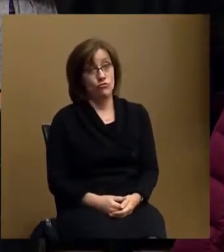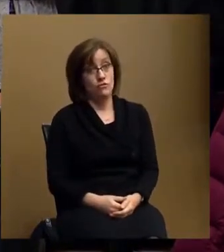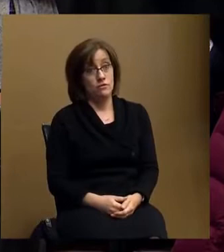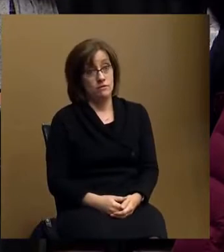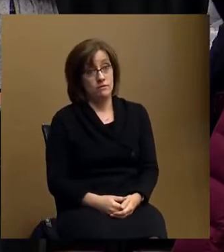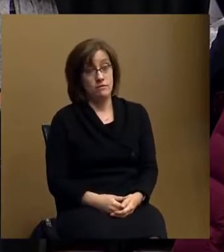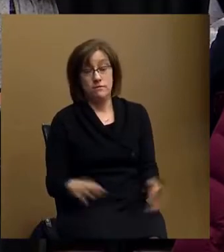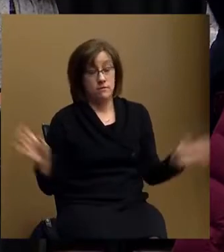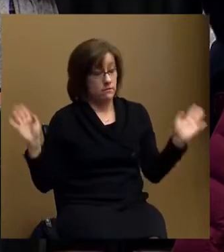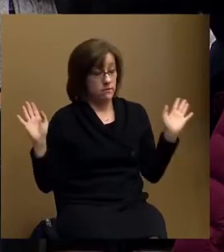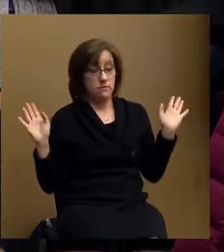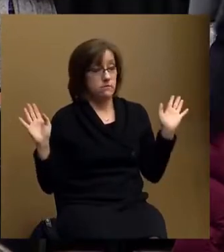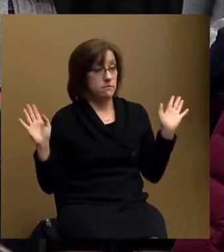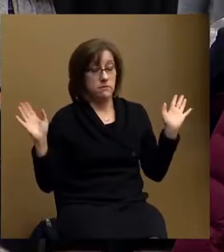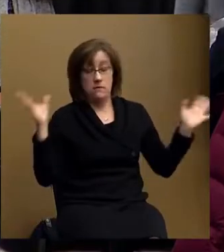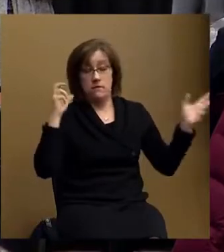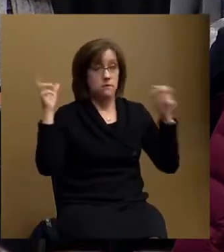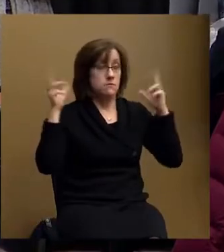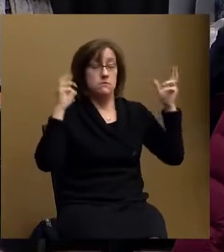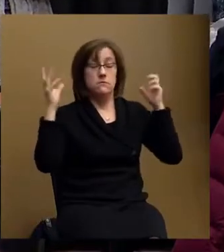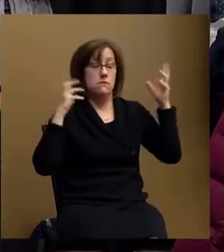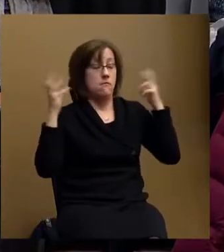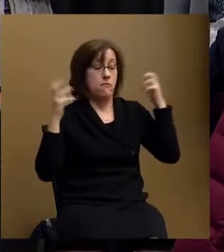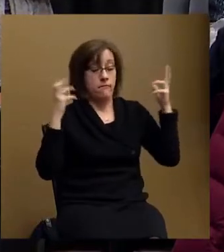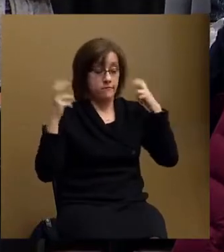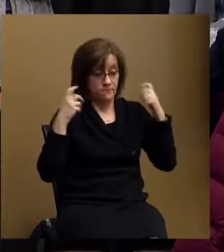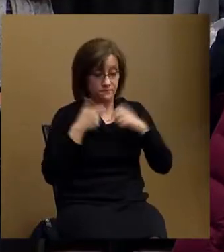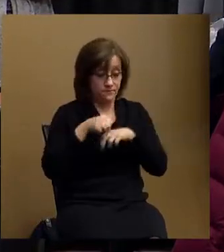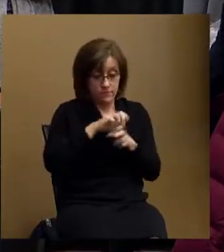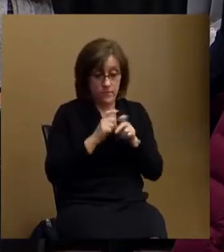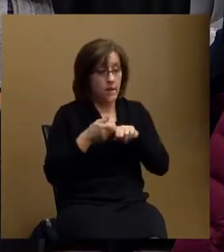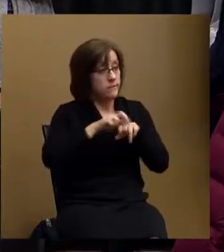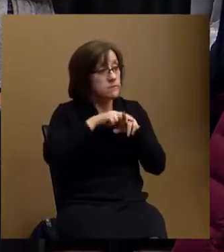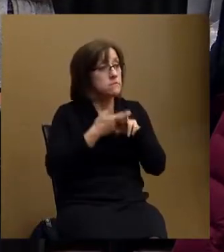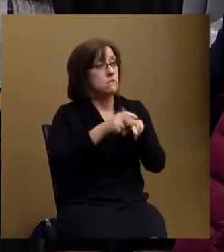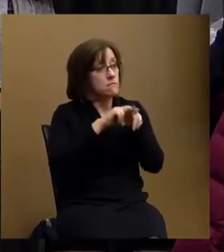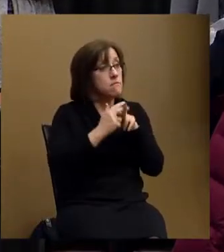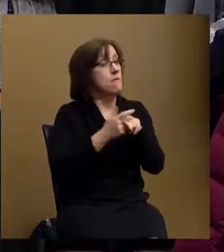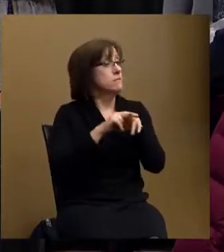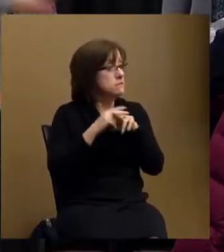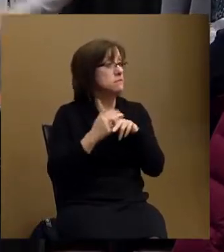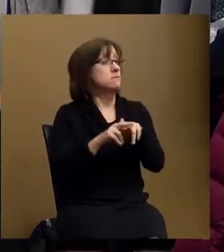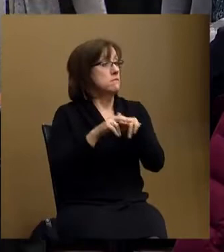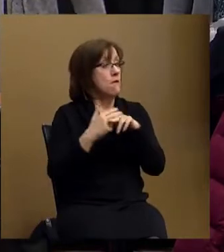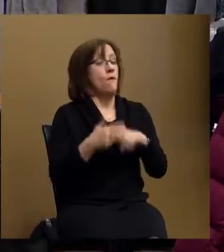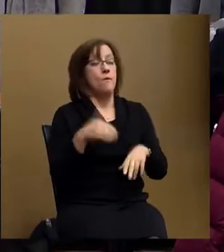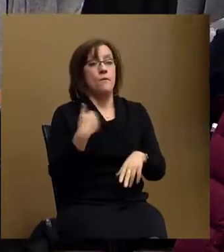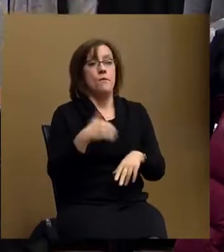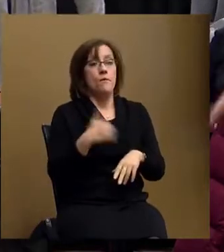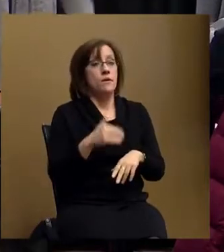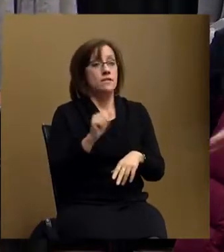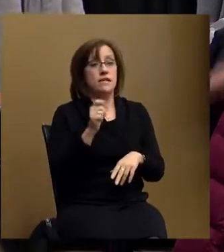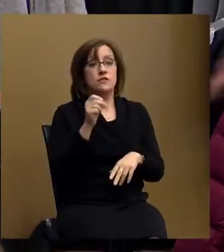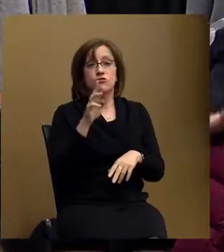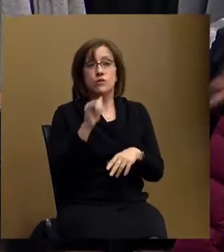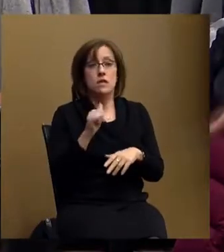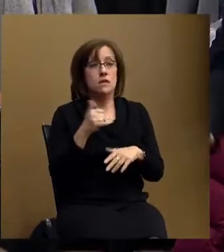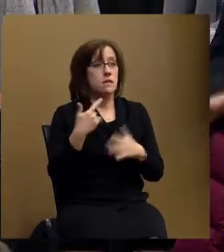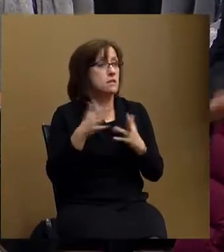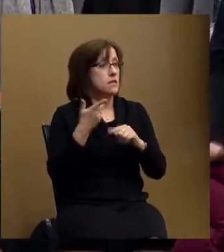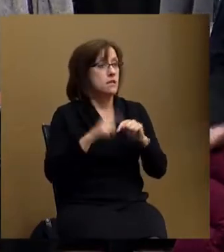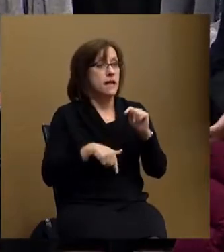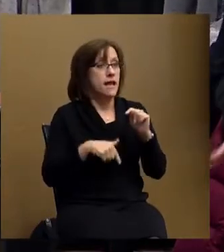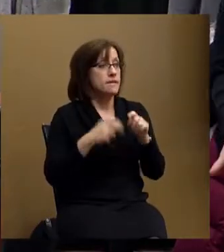That it's just coming in from somewhere, right? He is so involved sensory-wise. He just cannot get